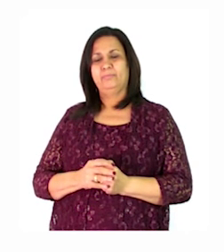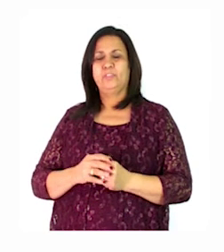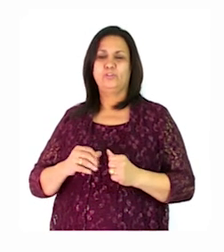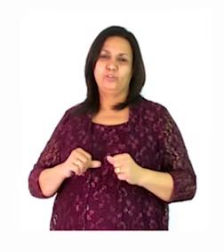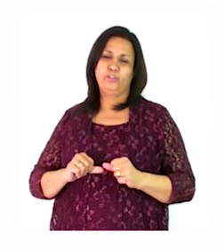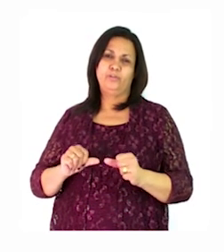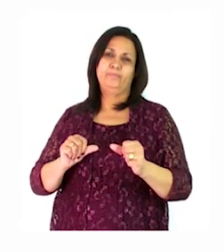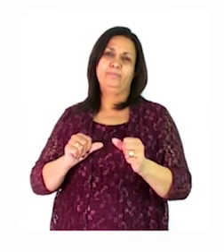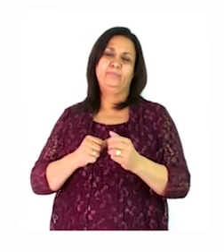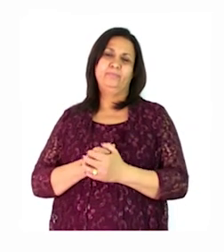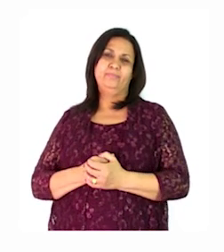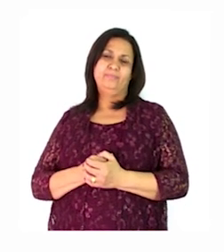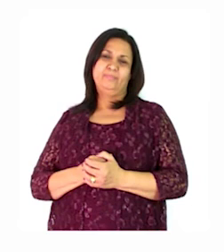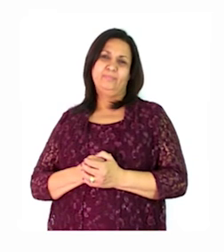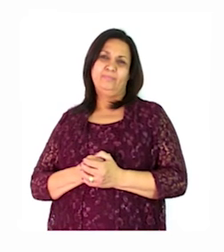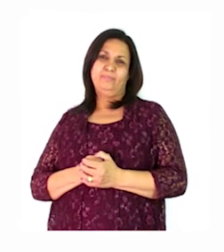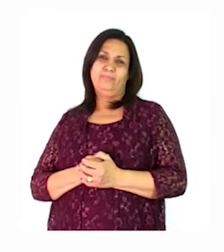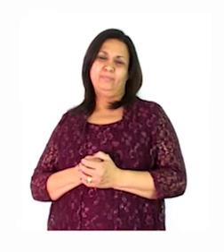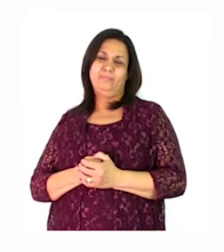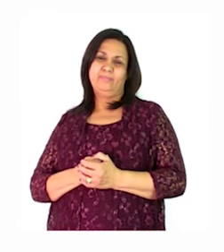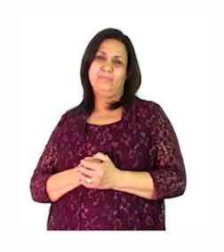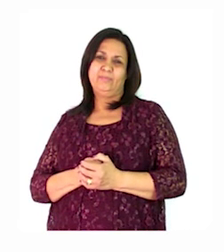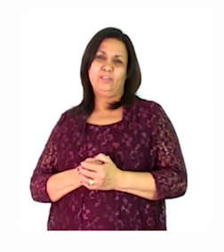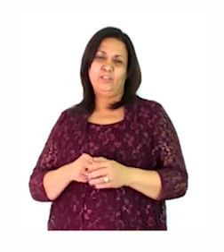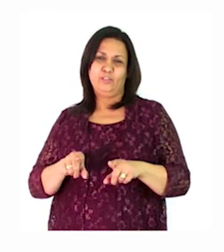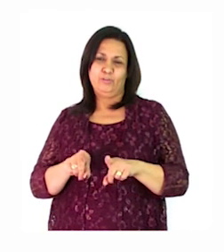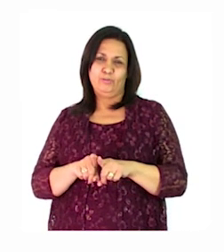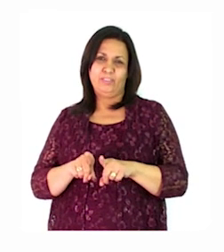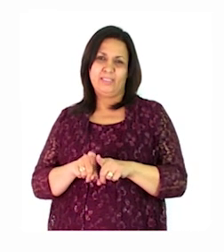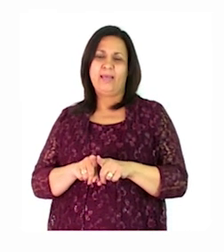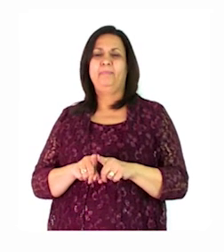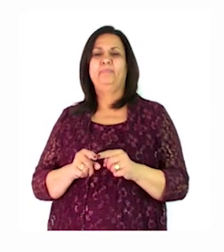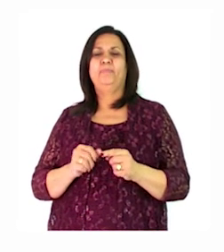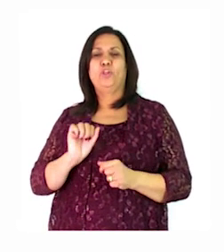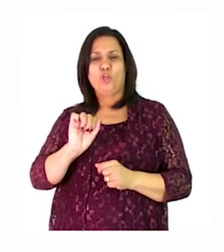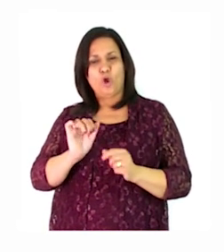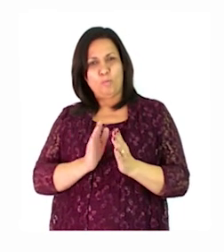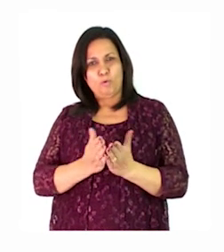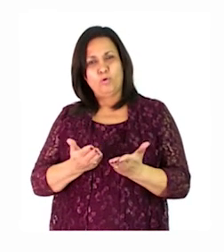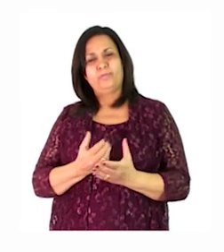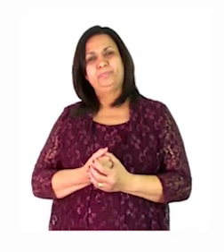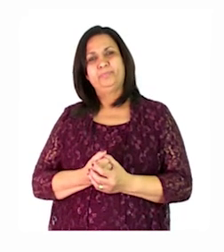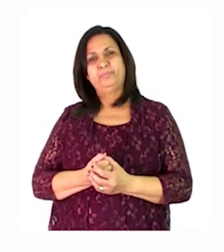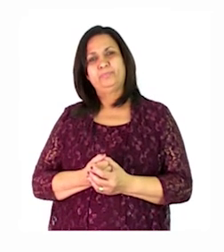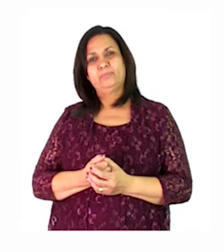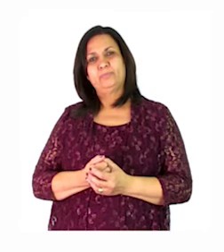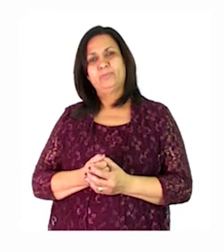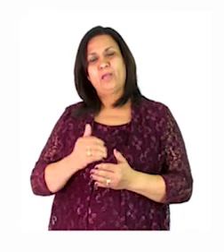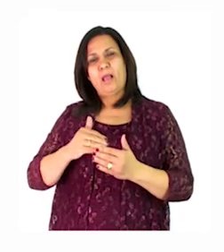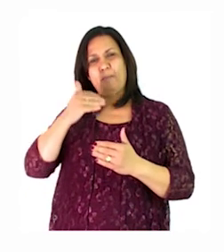lessons. So I would like you to copy the multiplication sign just above